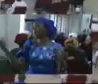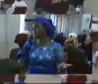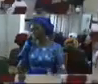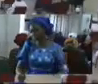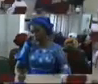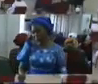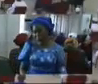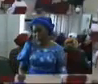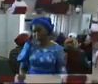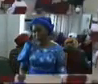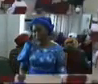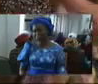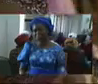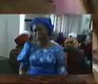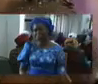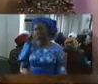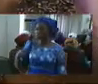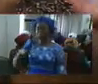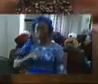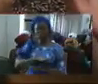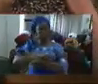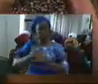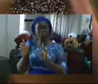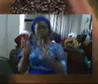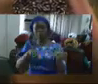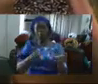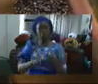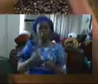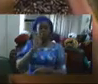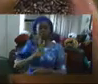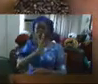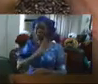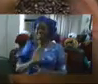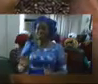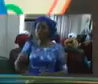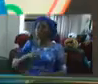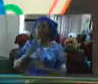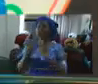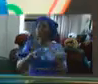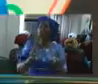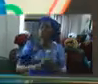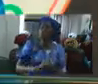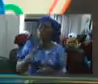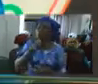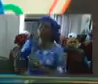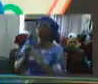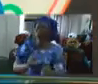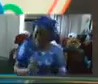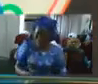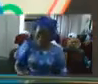we don't go to restaurant, we go to buka. And how many buka are you going to close?